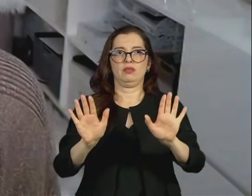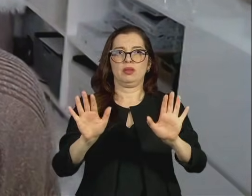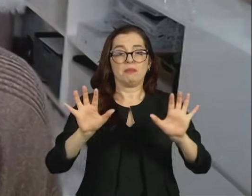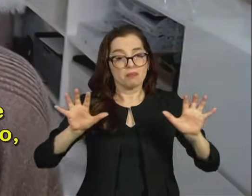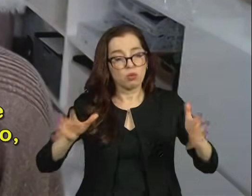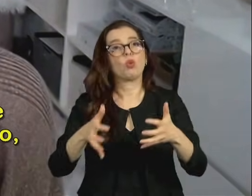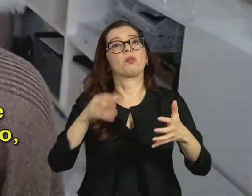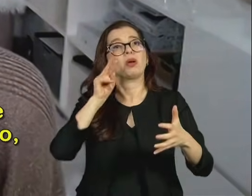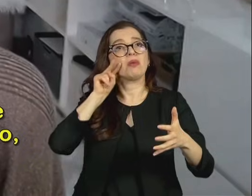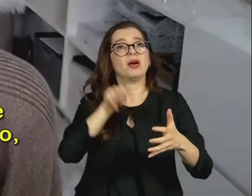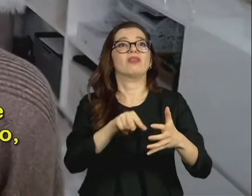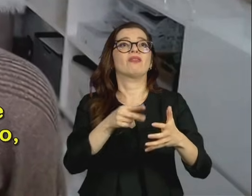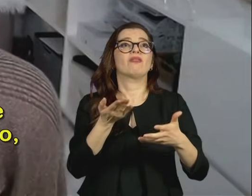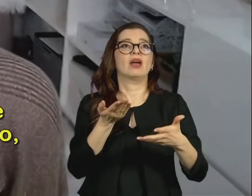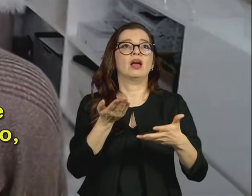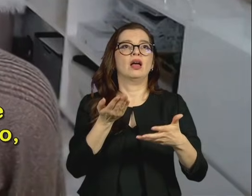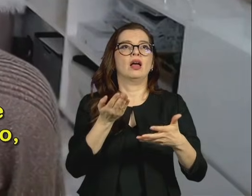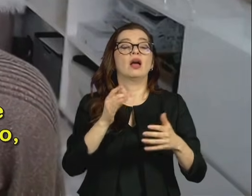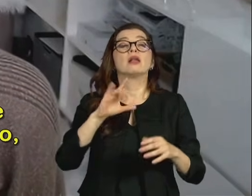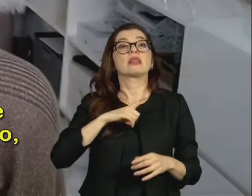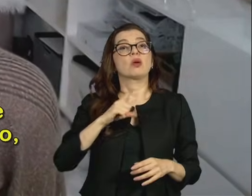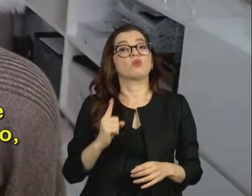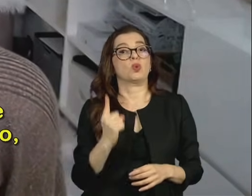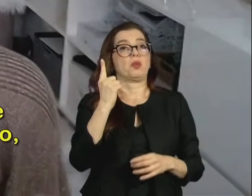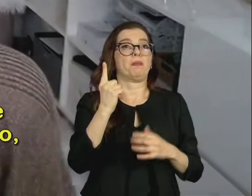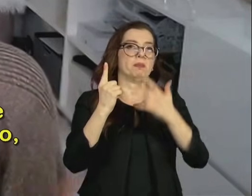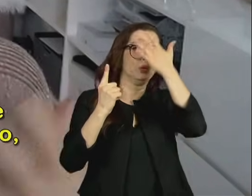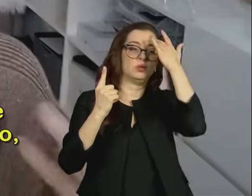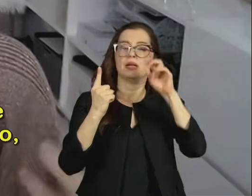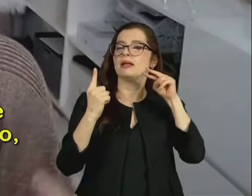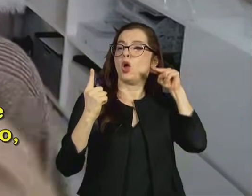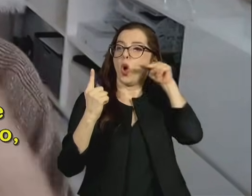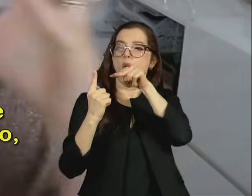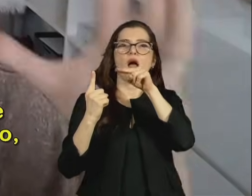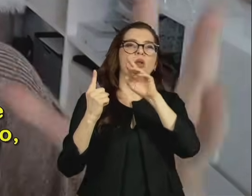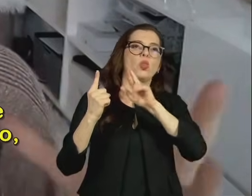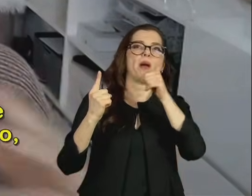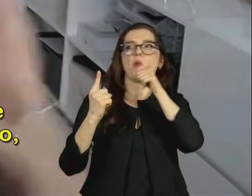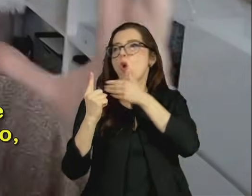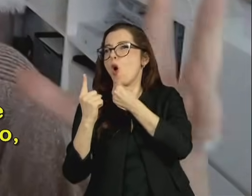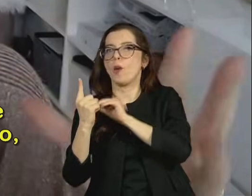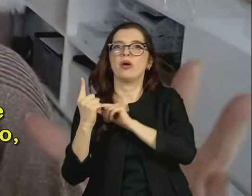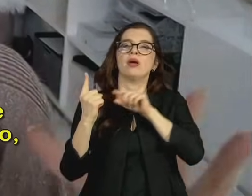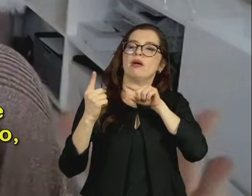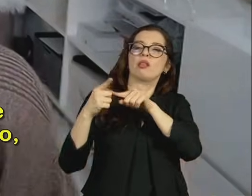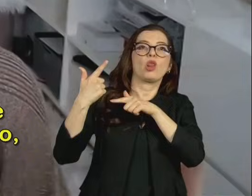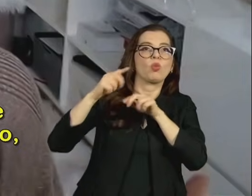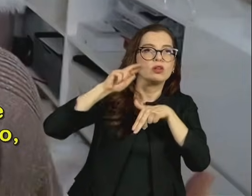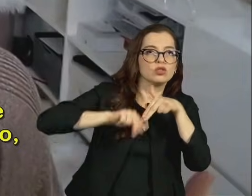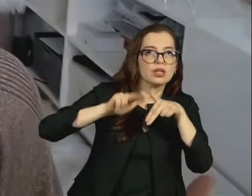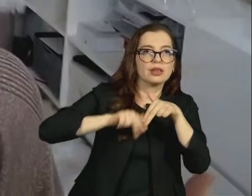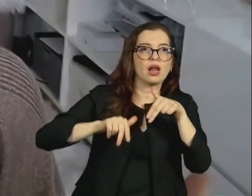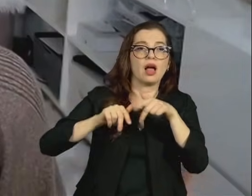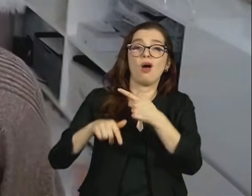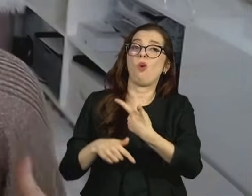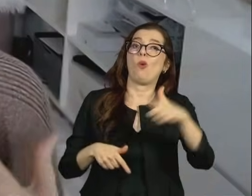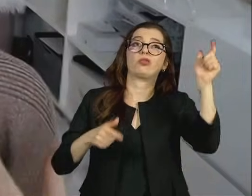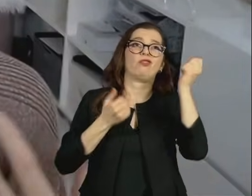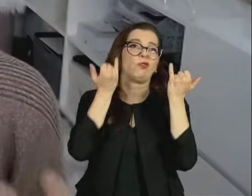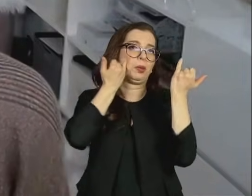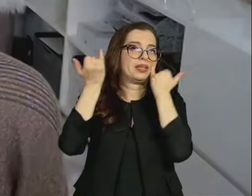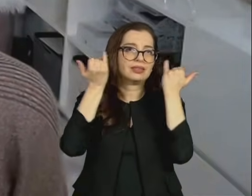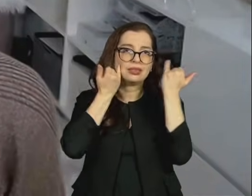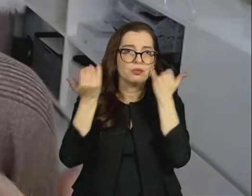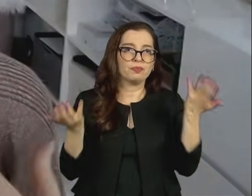gender, which gives us information about a sexless or genderless individual, but doesn't tell